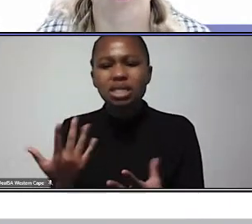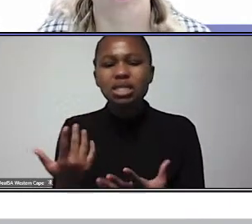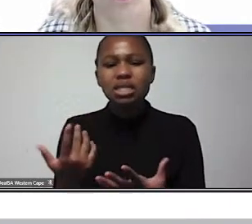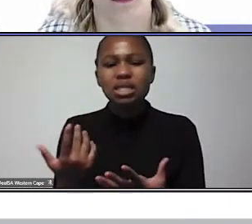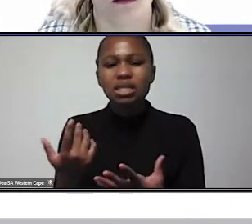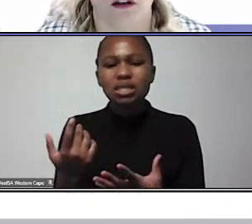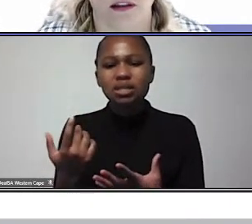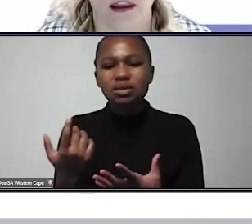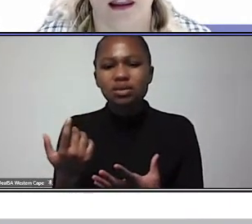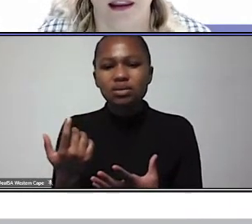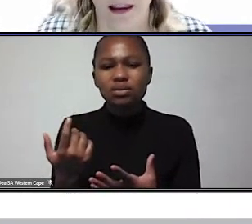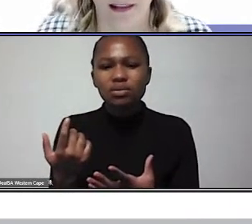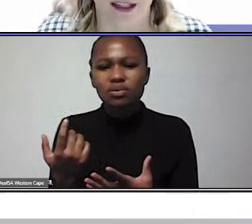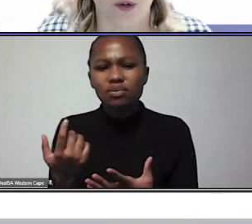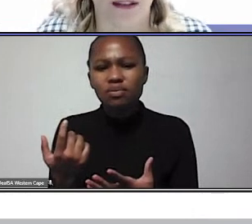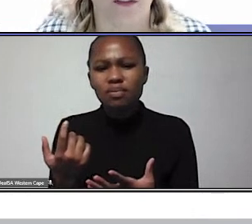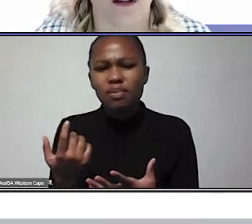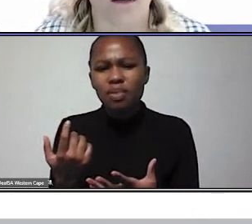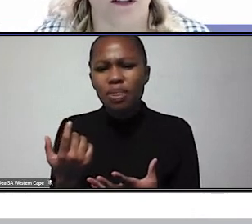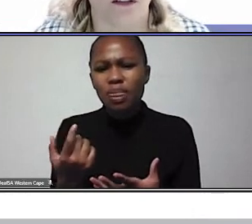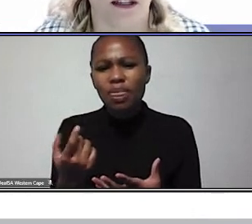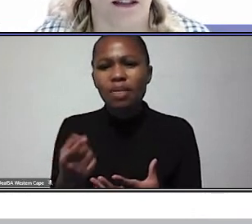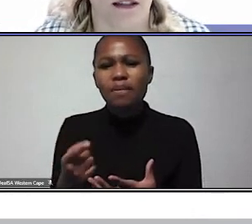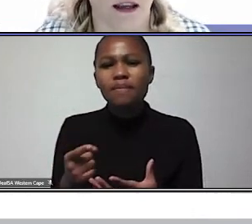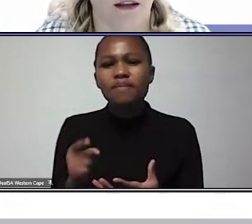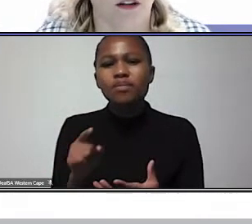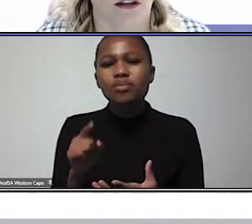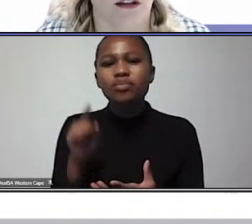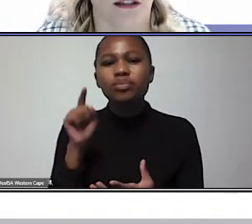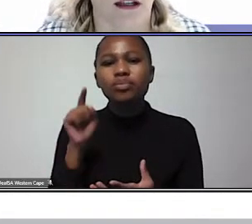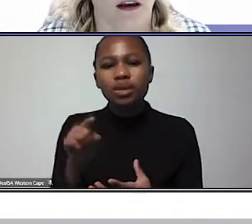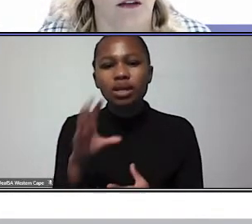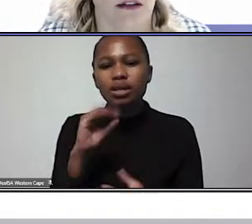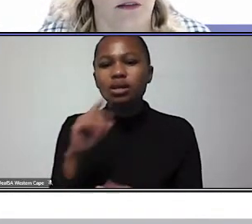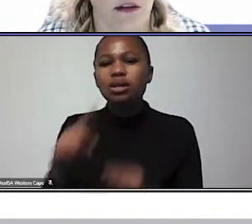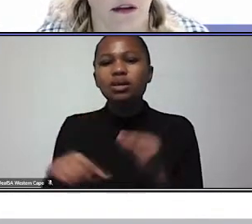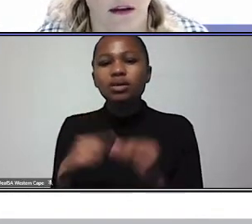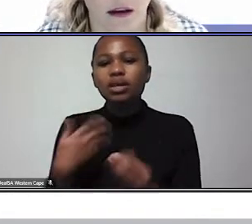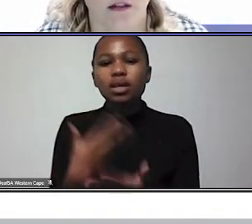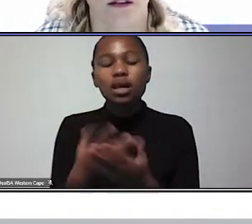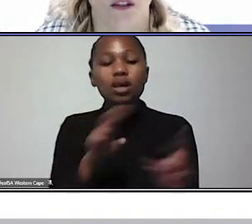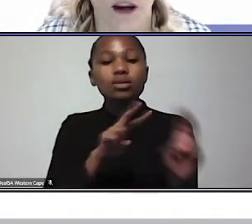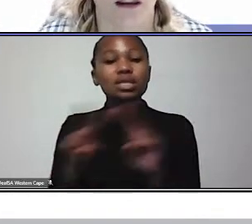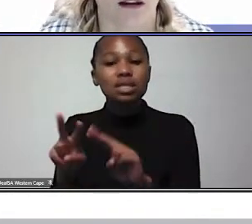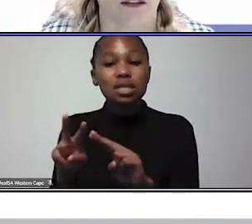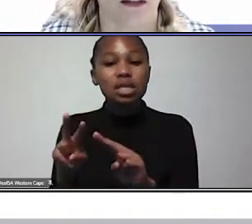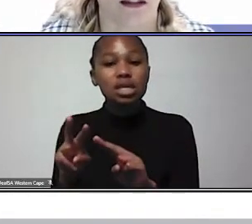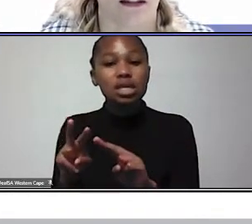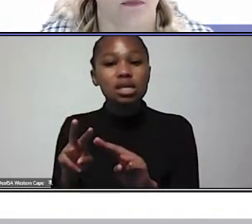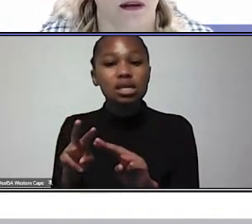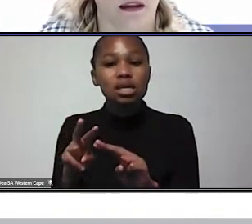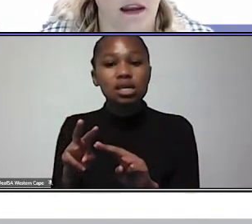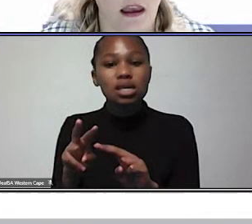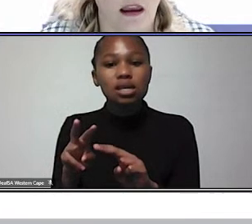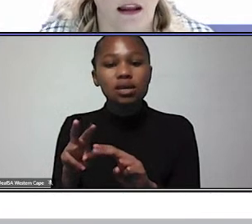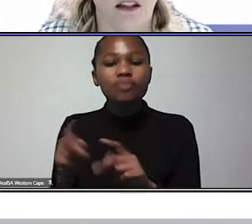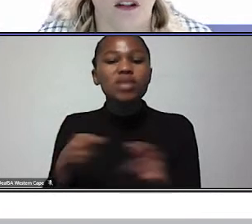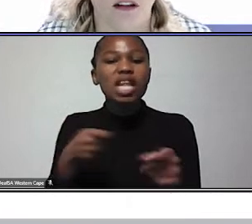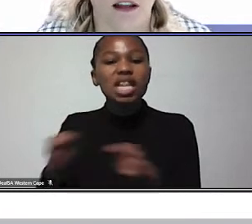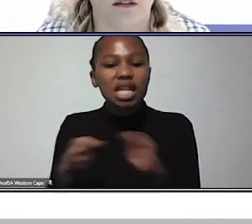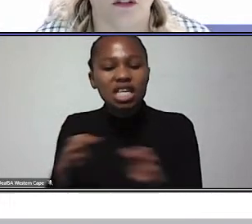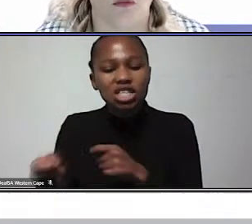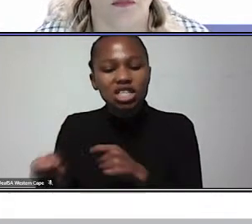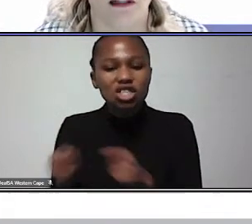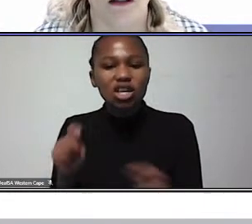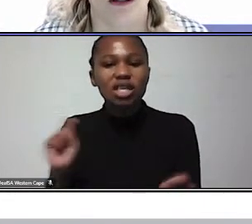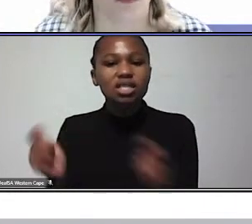if the agreement was no longer there. That's quite difficult to ascertain. You can look at the current current trade activity that's happening. It's